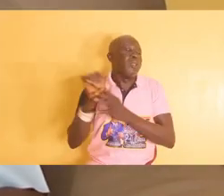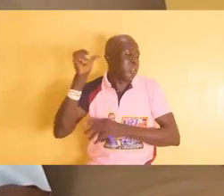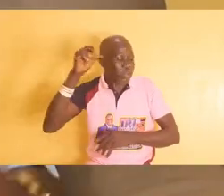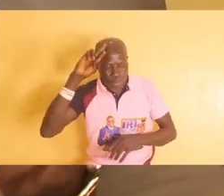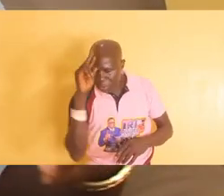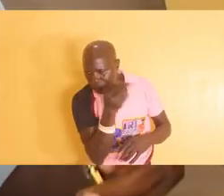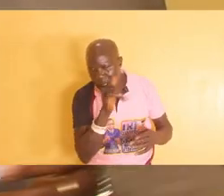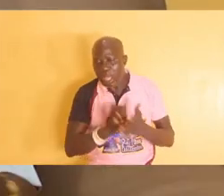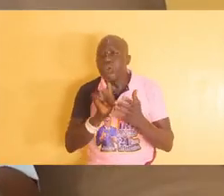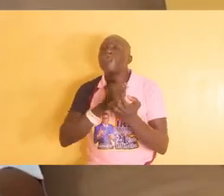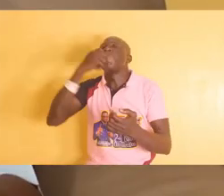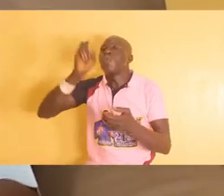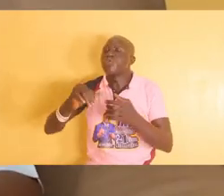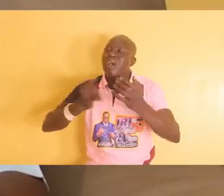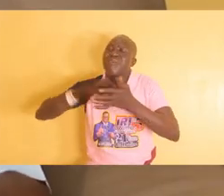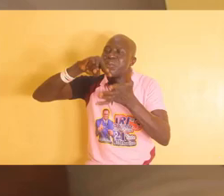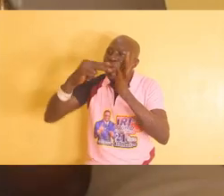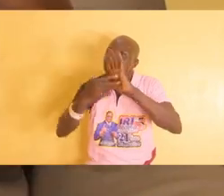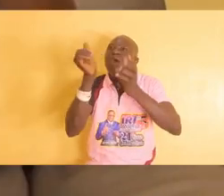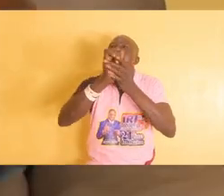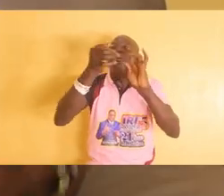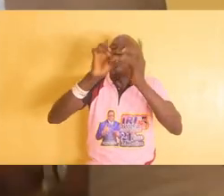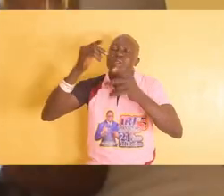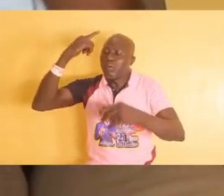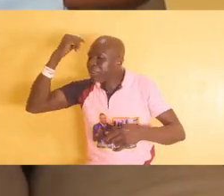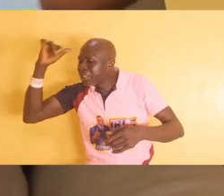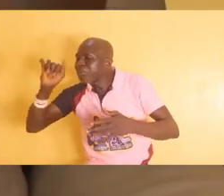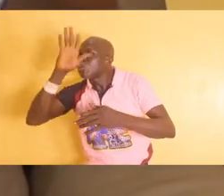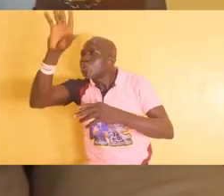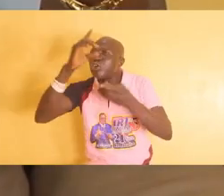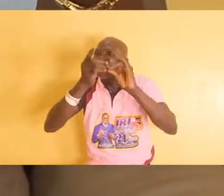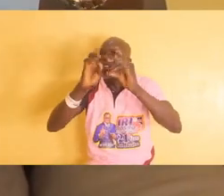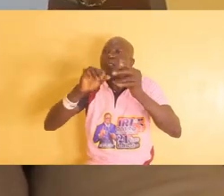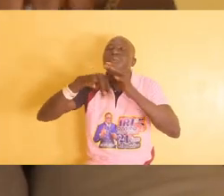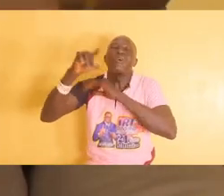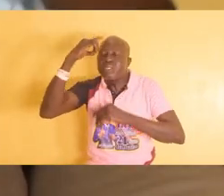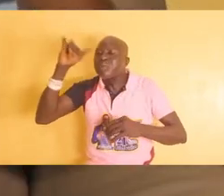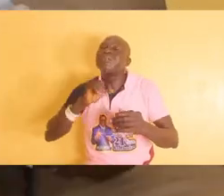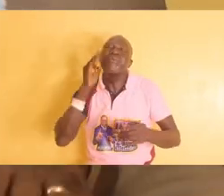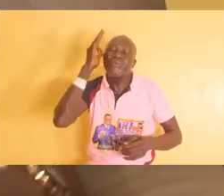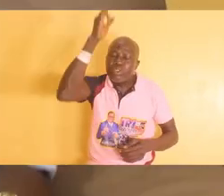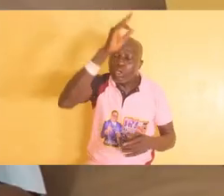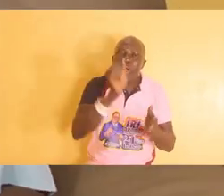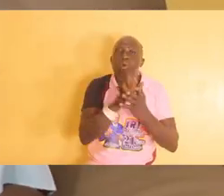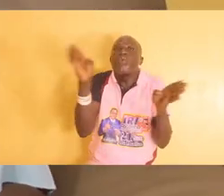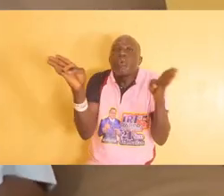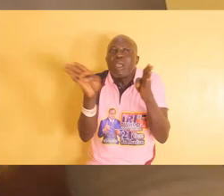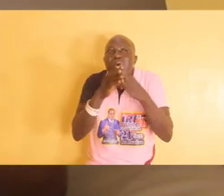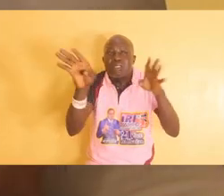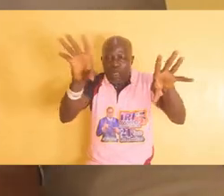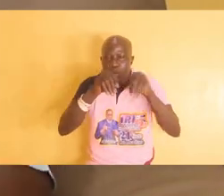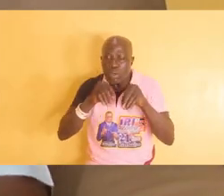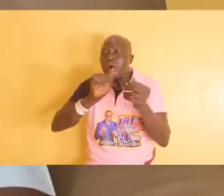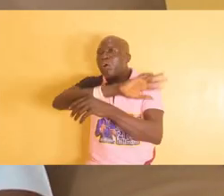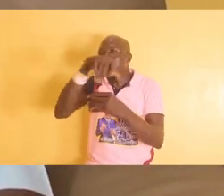time. Listen to me, sir. You must know the interpretation of your dream. Your dream is your future. We will assemble